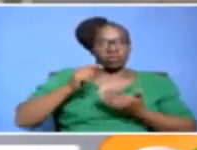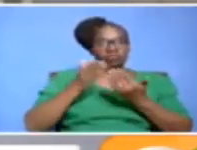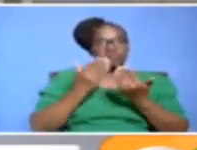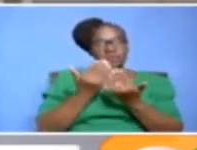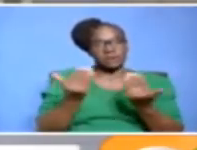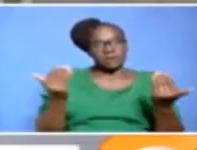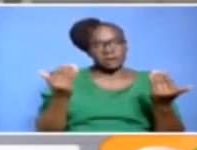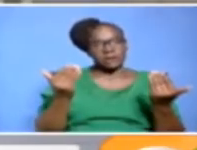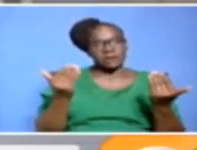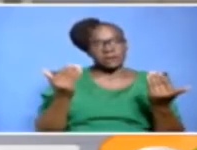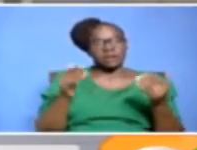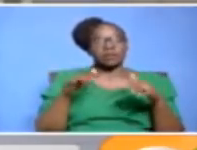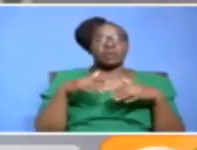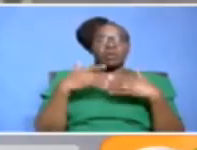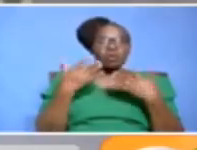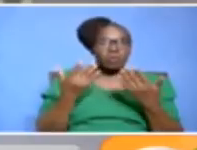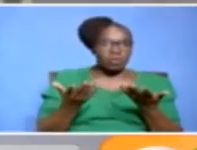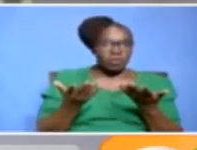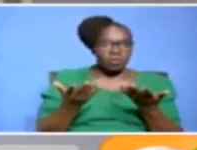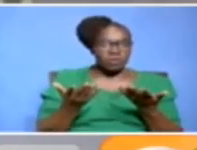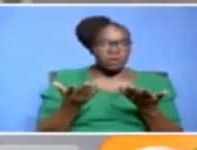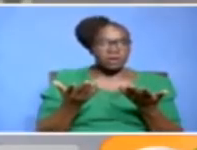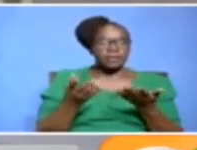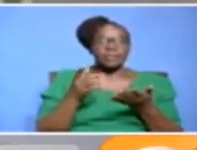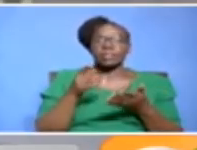children, or